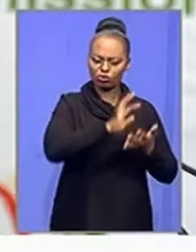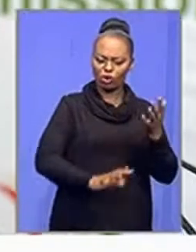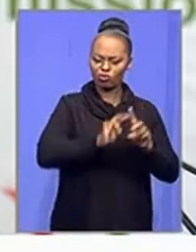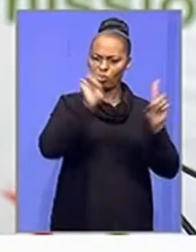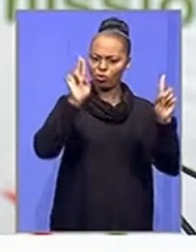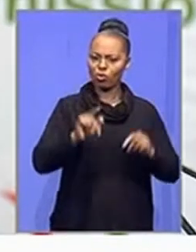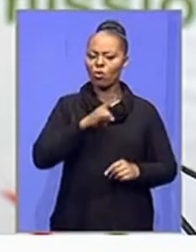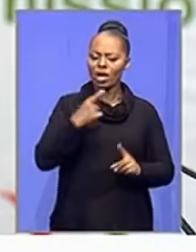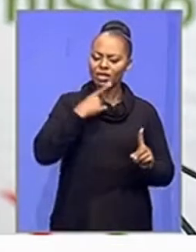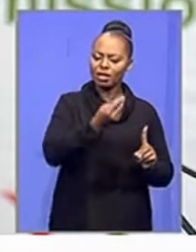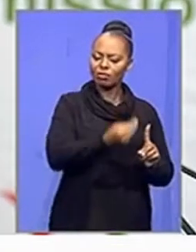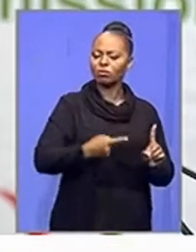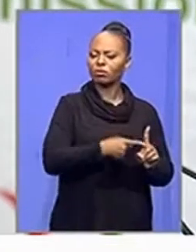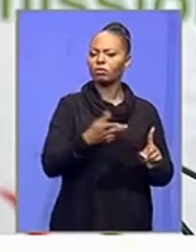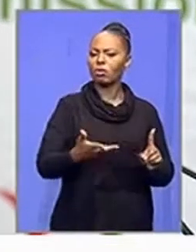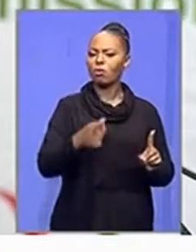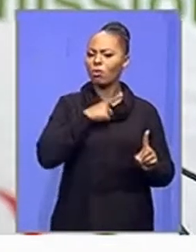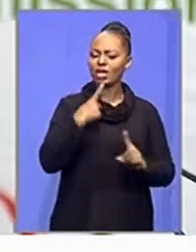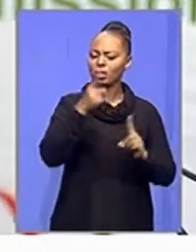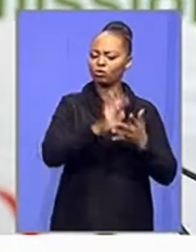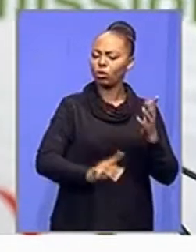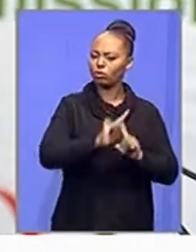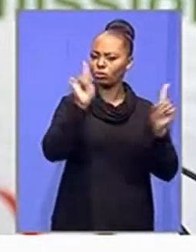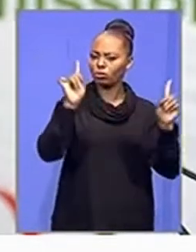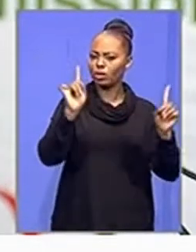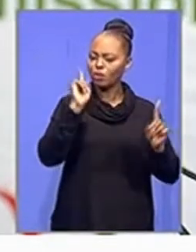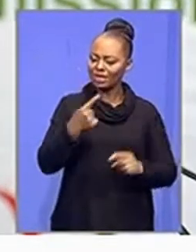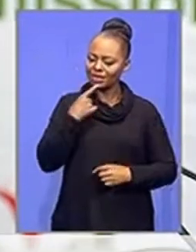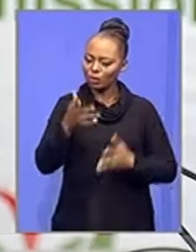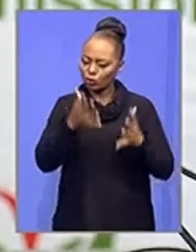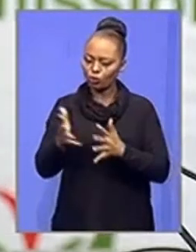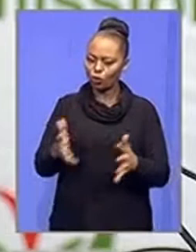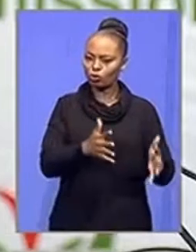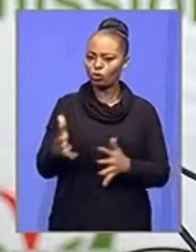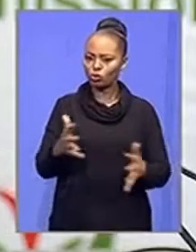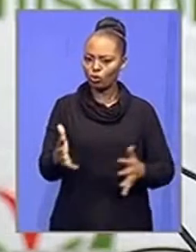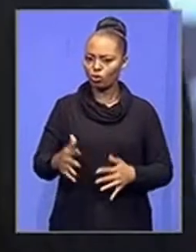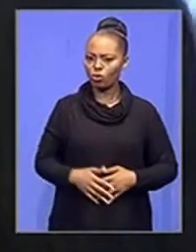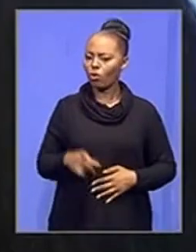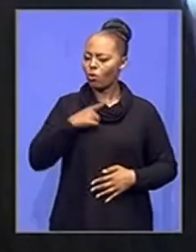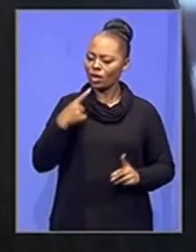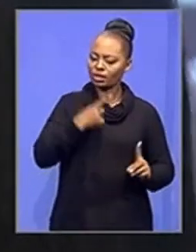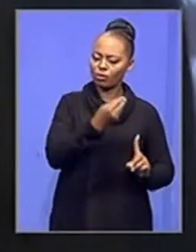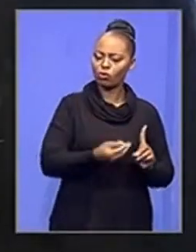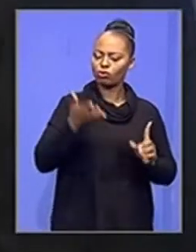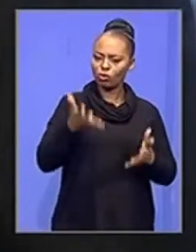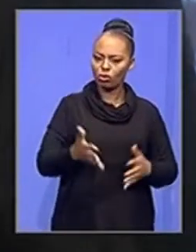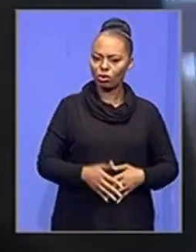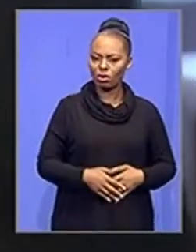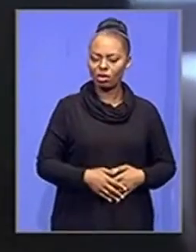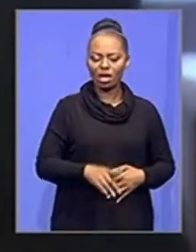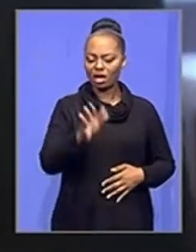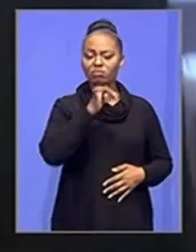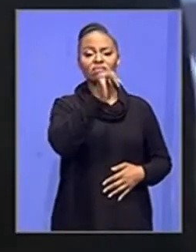that, tell it this way because this is how I know it this way not how you know it. I don't care who says what.